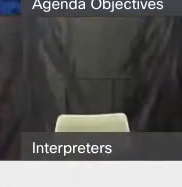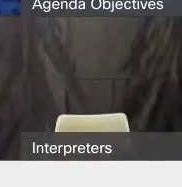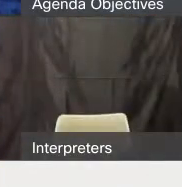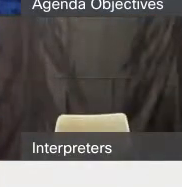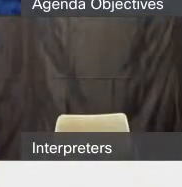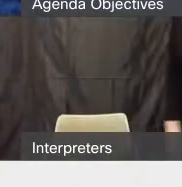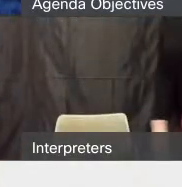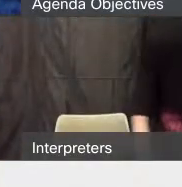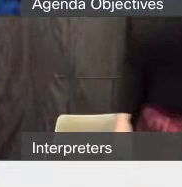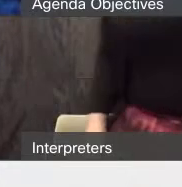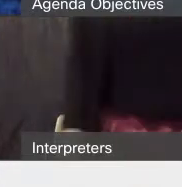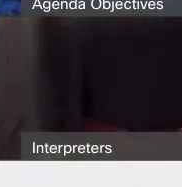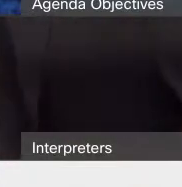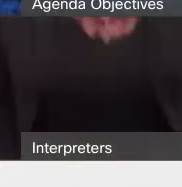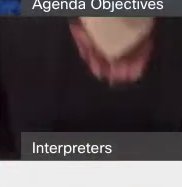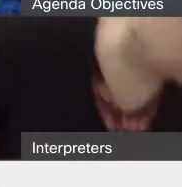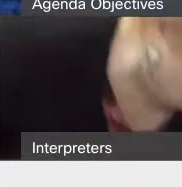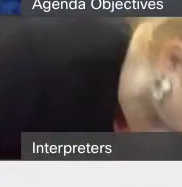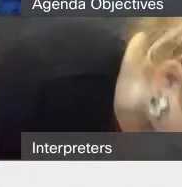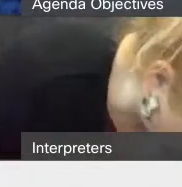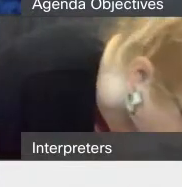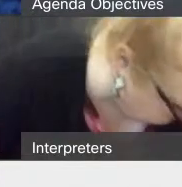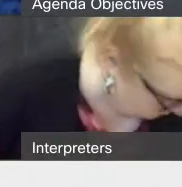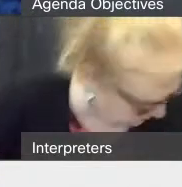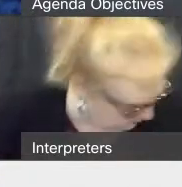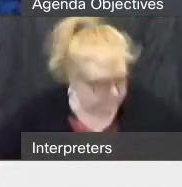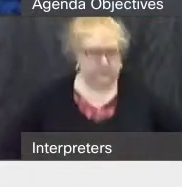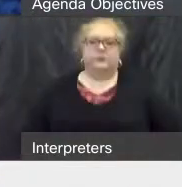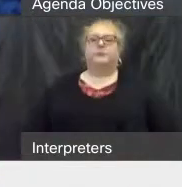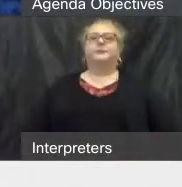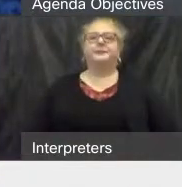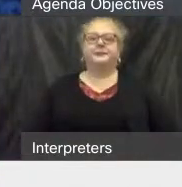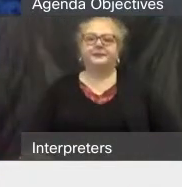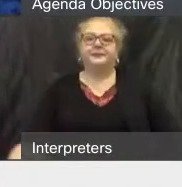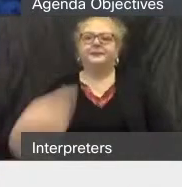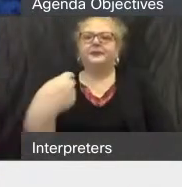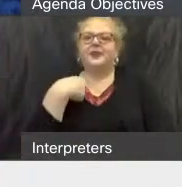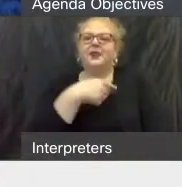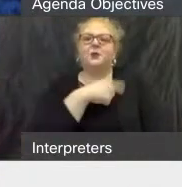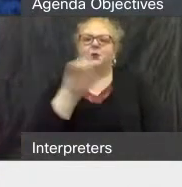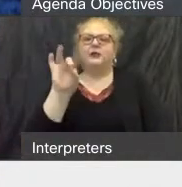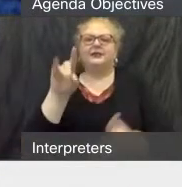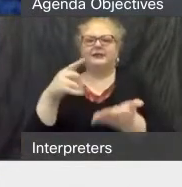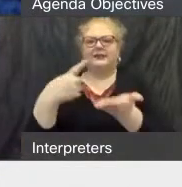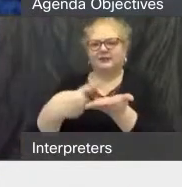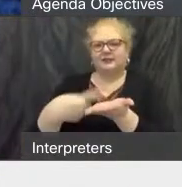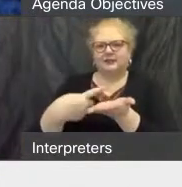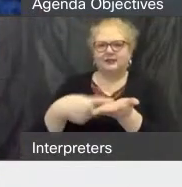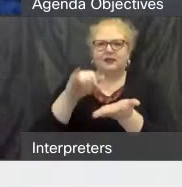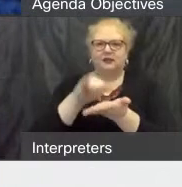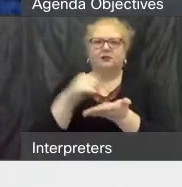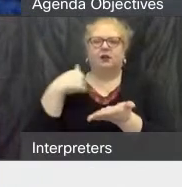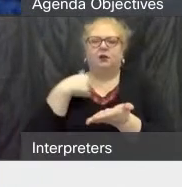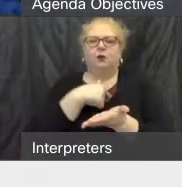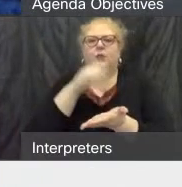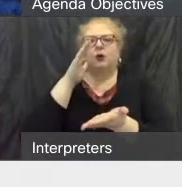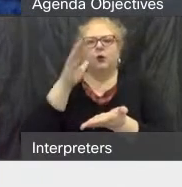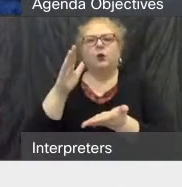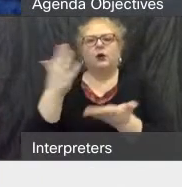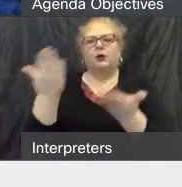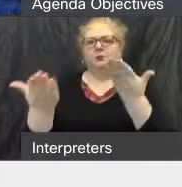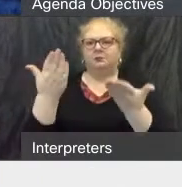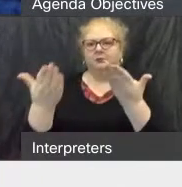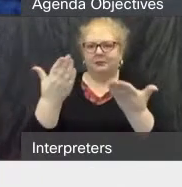that we would bring something back after the first of the year. Oh, okay. All right. Well, I just wanted to add those thoughts to maybe